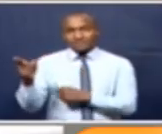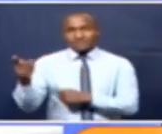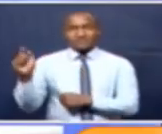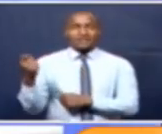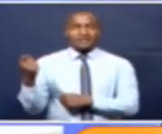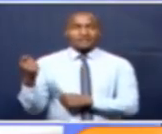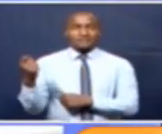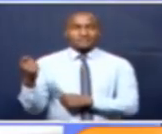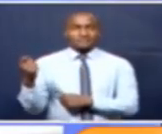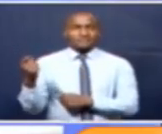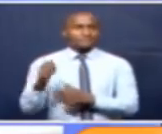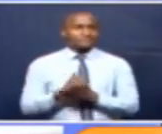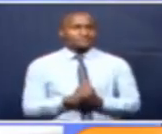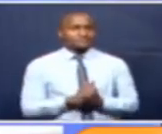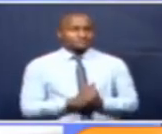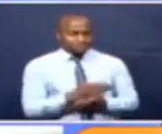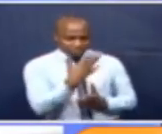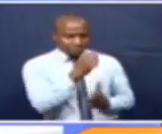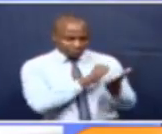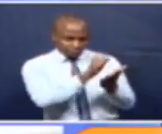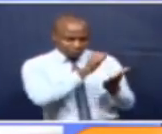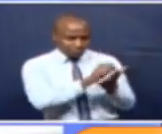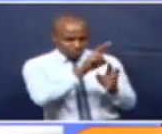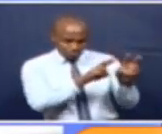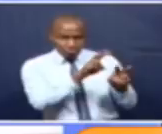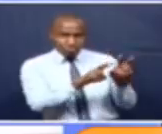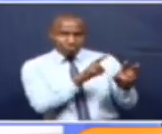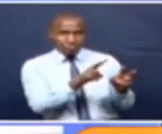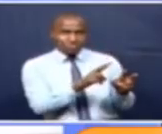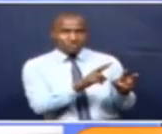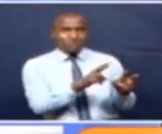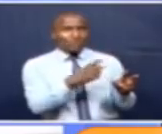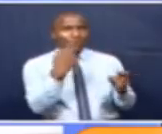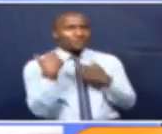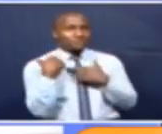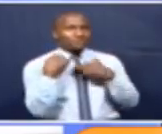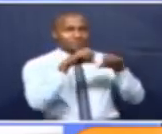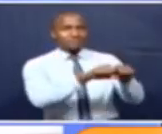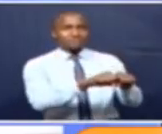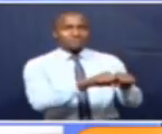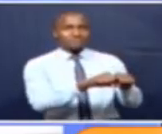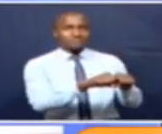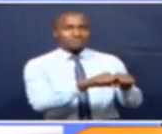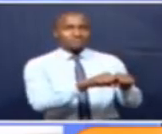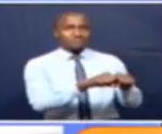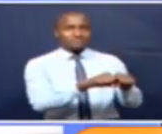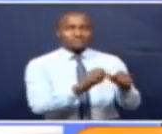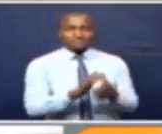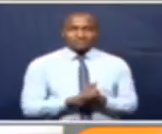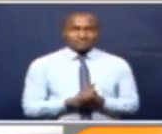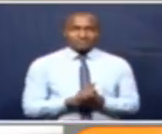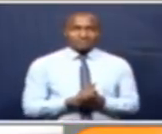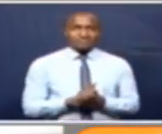Yeah, and those ballot papers you were going to supervise in Dubai, who did you leave that task with, if I may ask? Well,